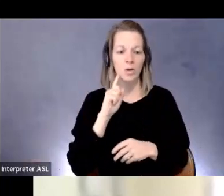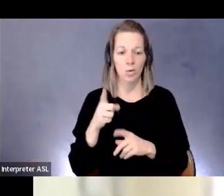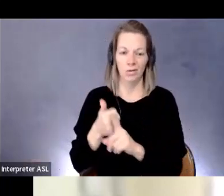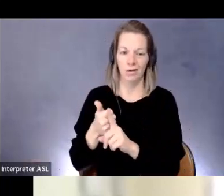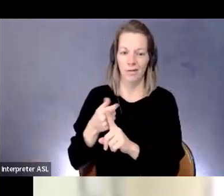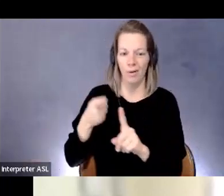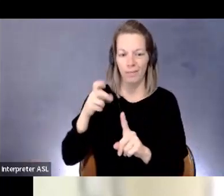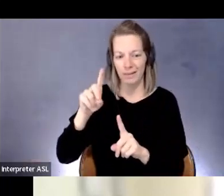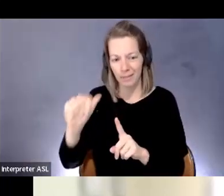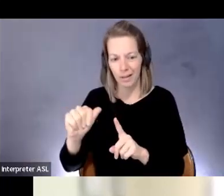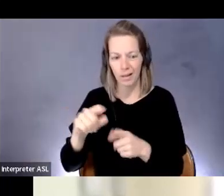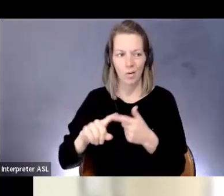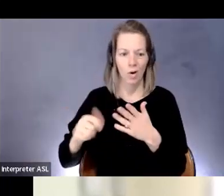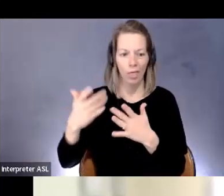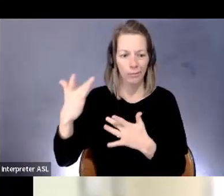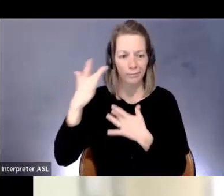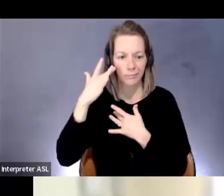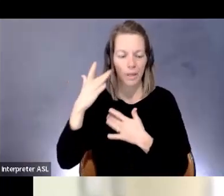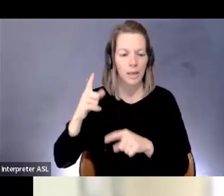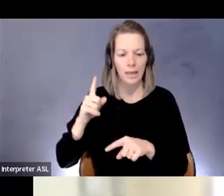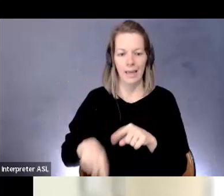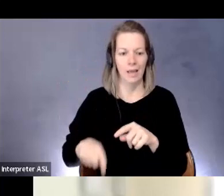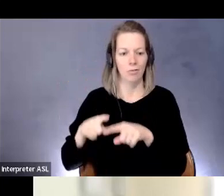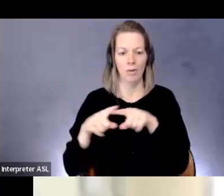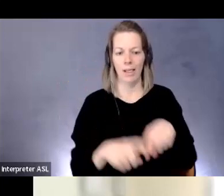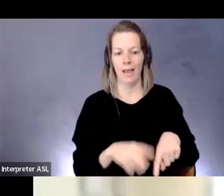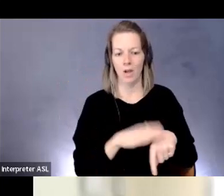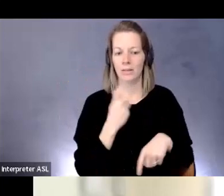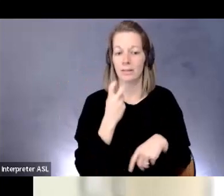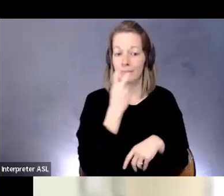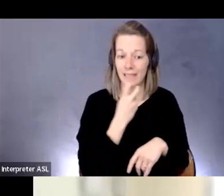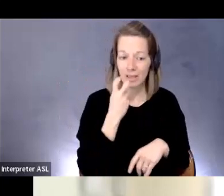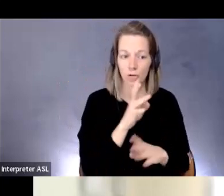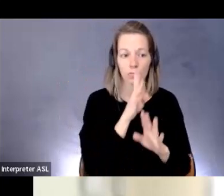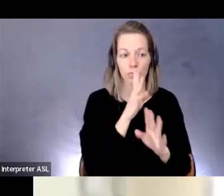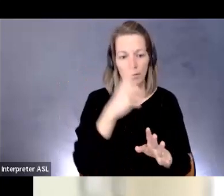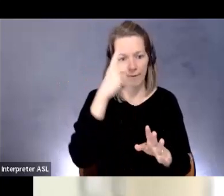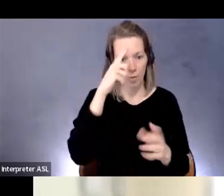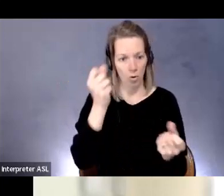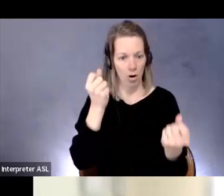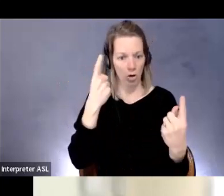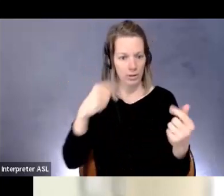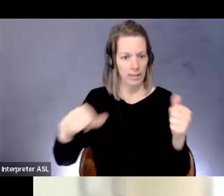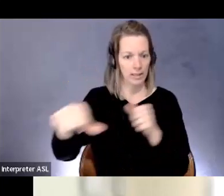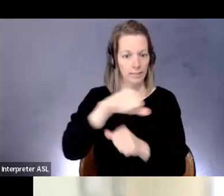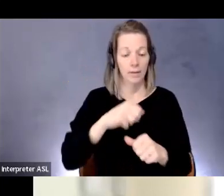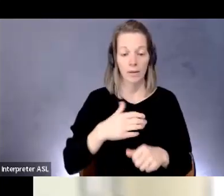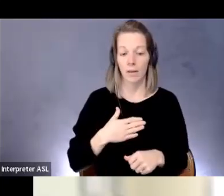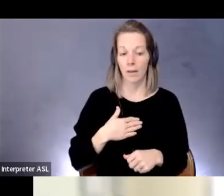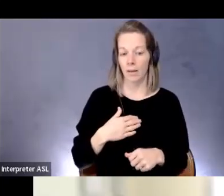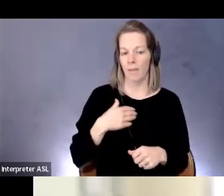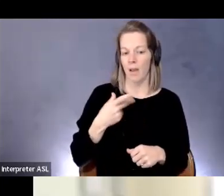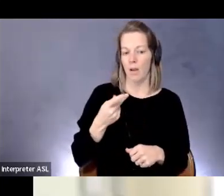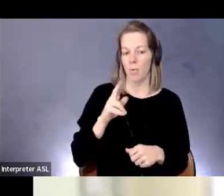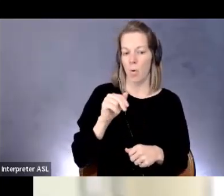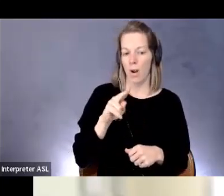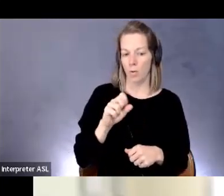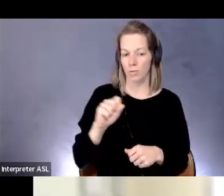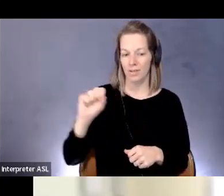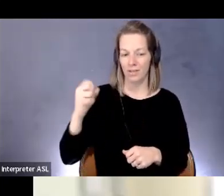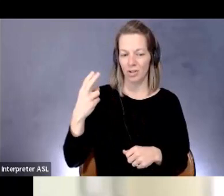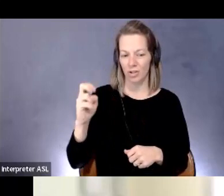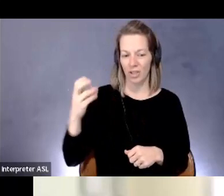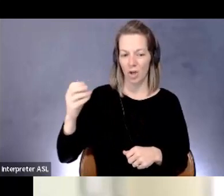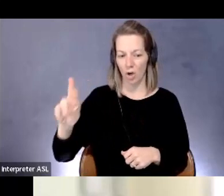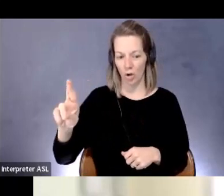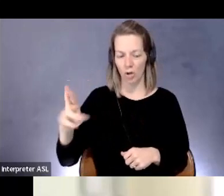or other condition, cannot rely on speech to be heard and understood. My pronouns are she and her, and I'm